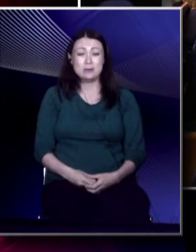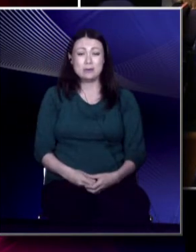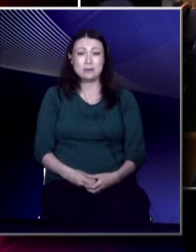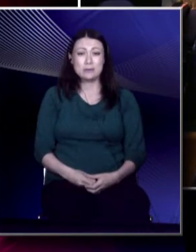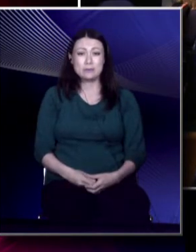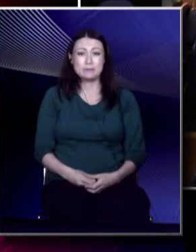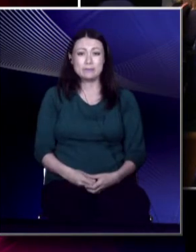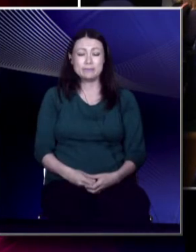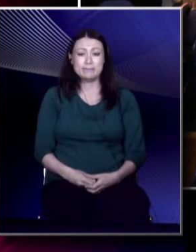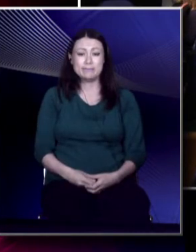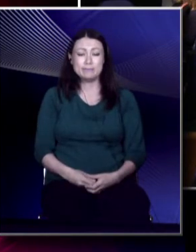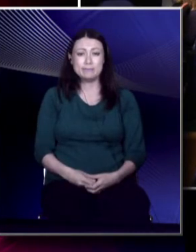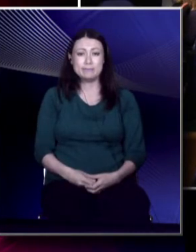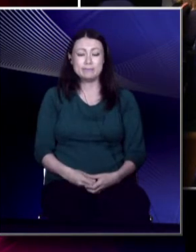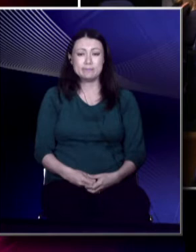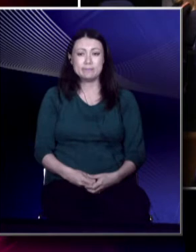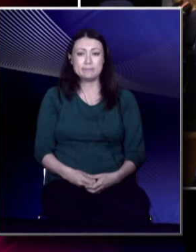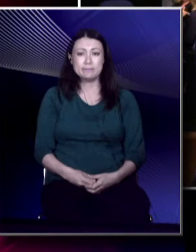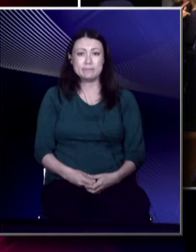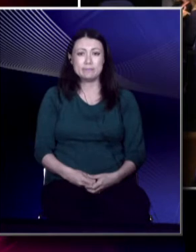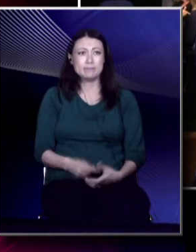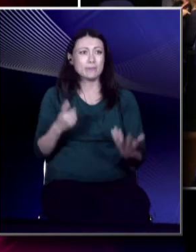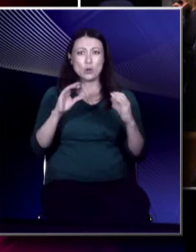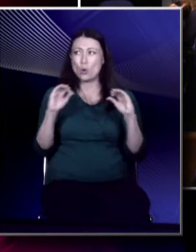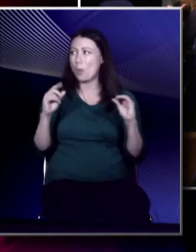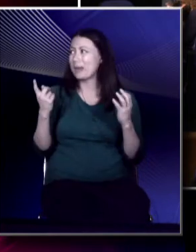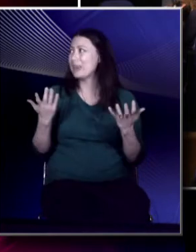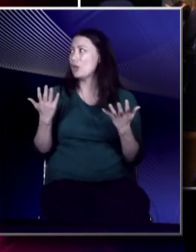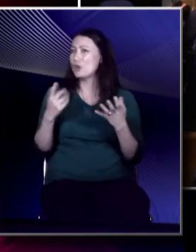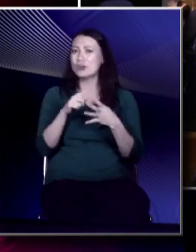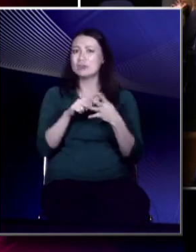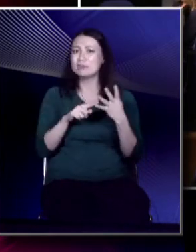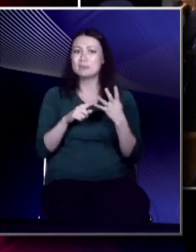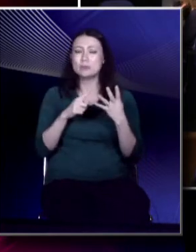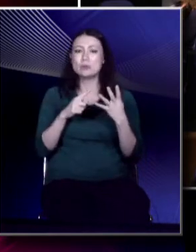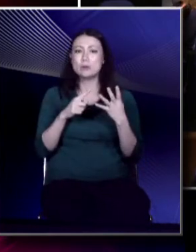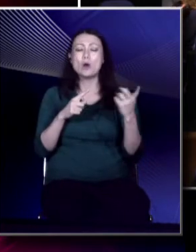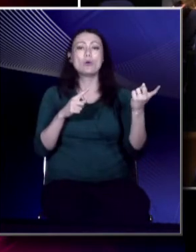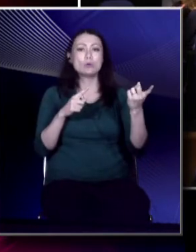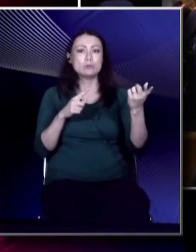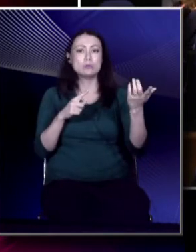Okay, I'm going to... There's nobody here to speak on this. Oh.